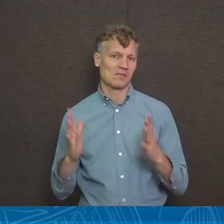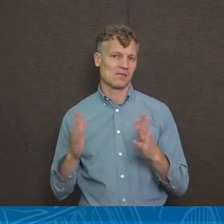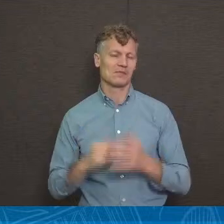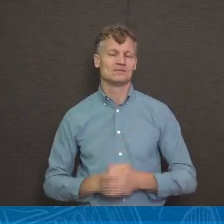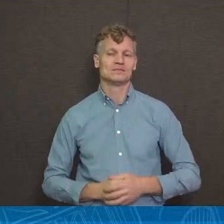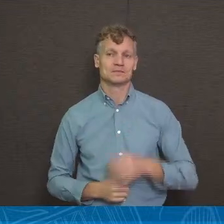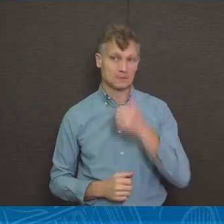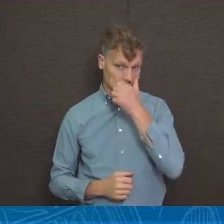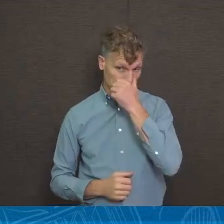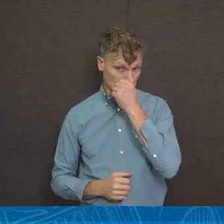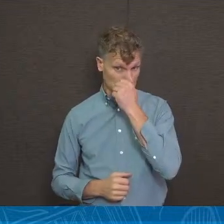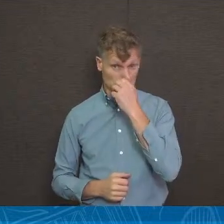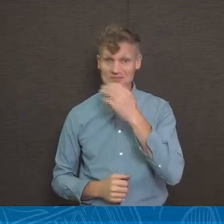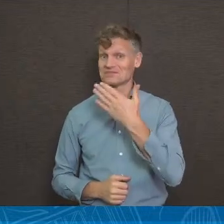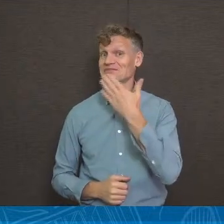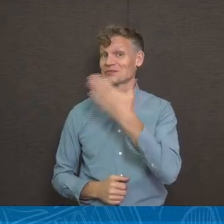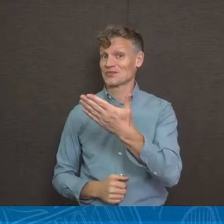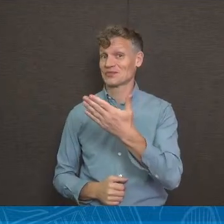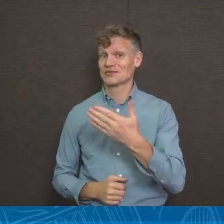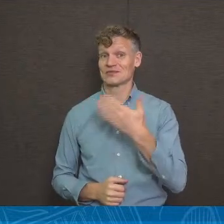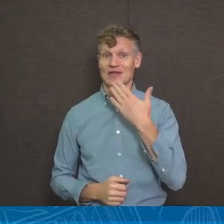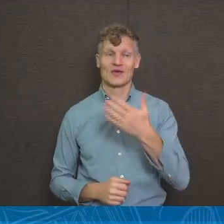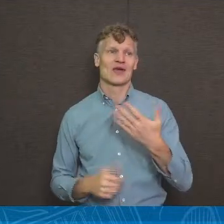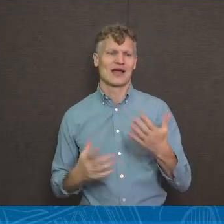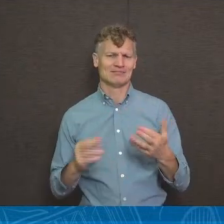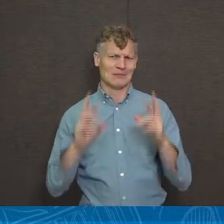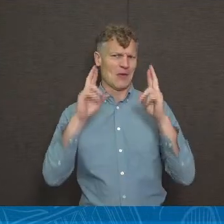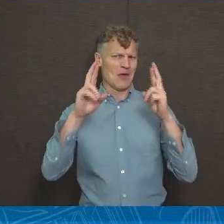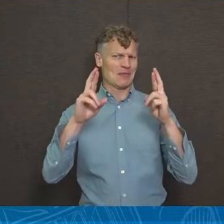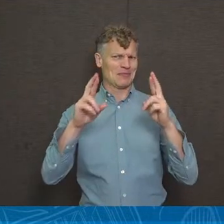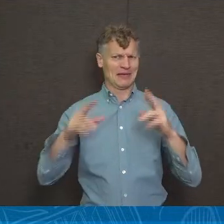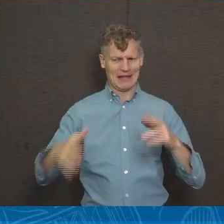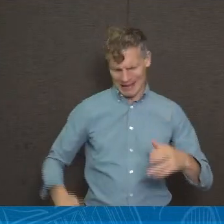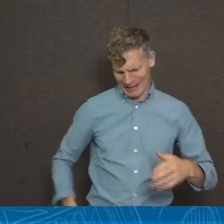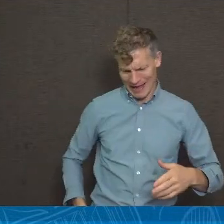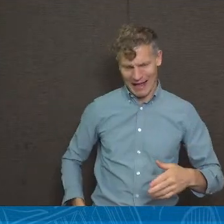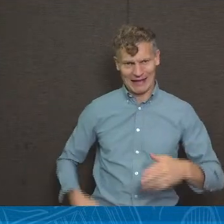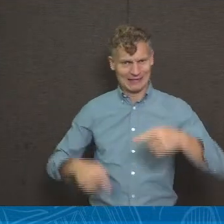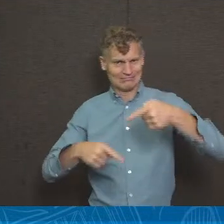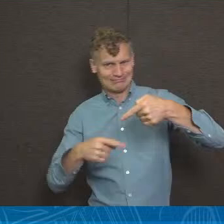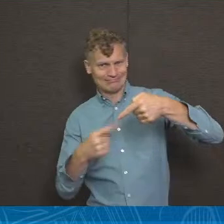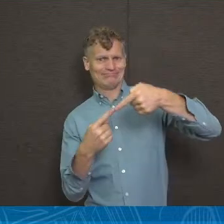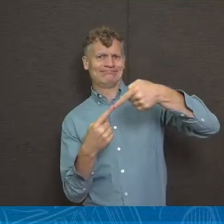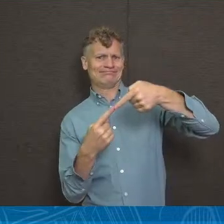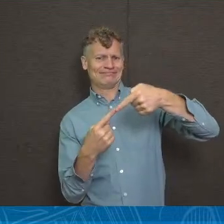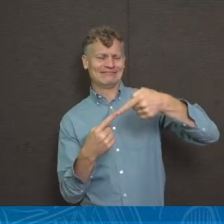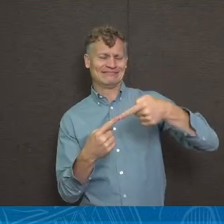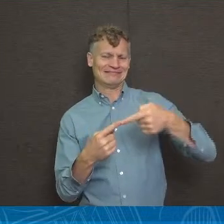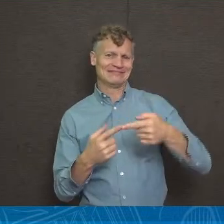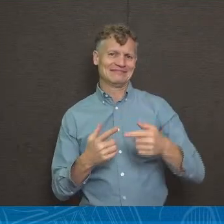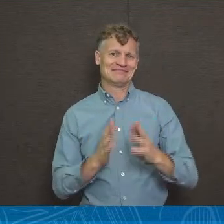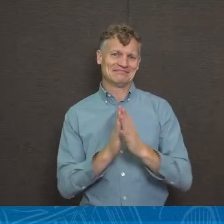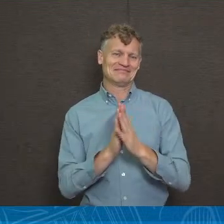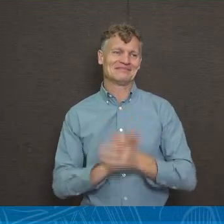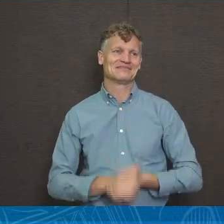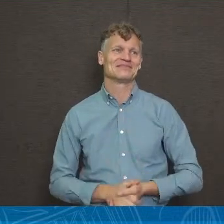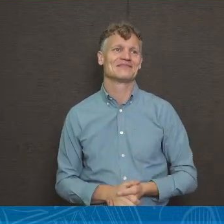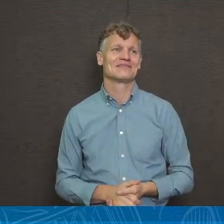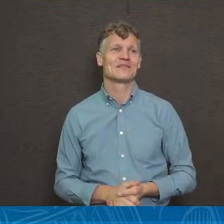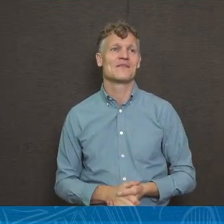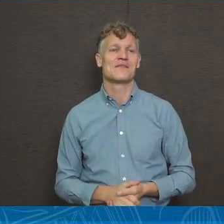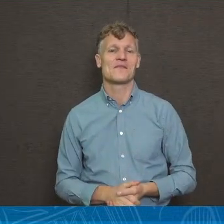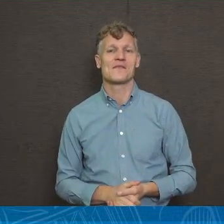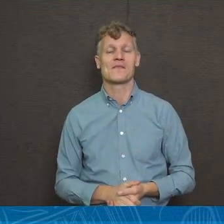Thank you very much, Rosemary, and speedy recovery. Wishes for a speedy recovery for you. And now we come back to the